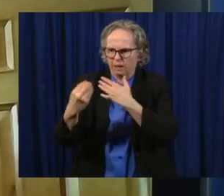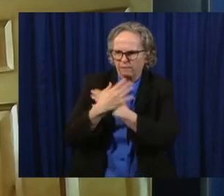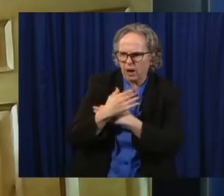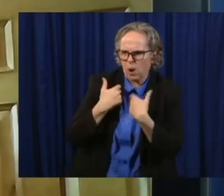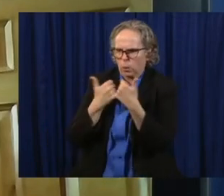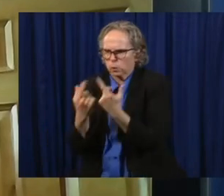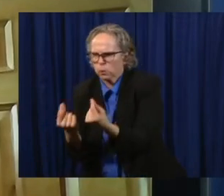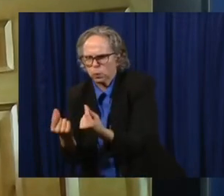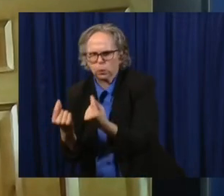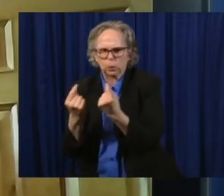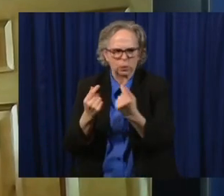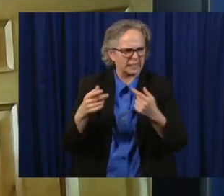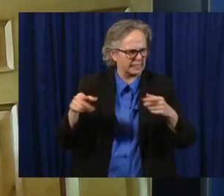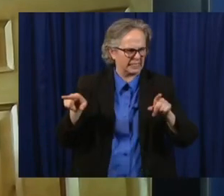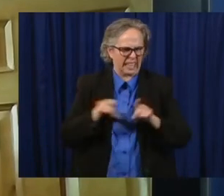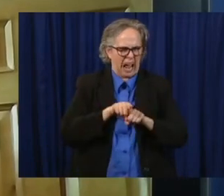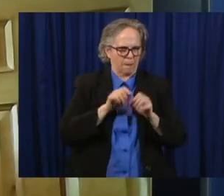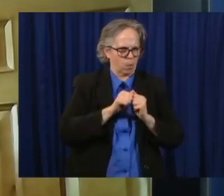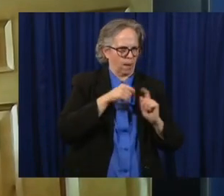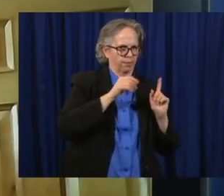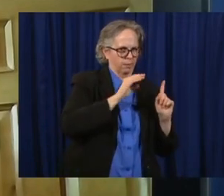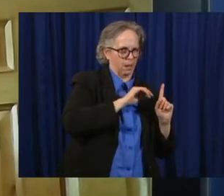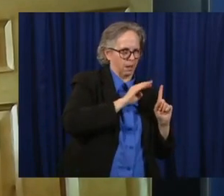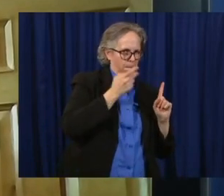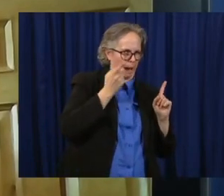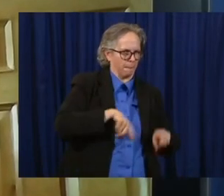regarding isolation and testing.